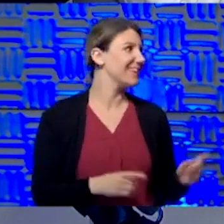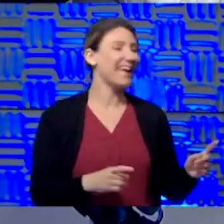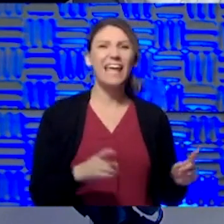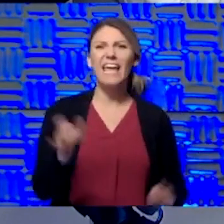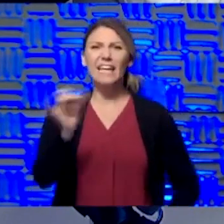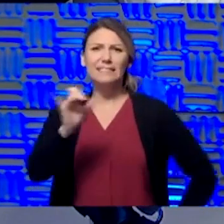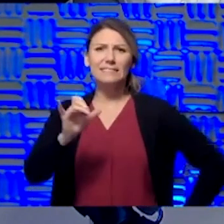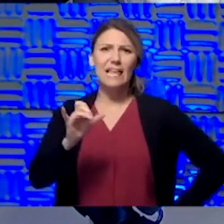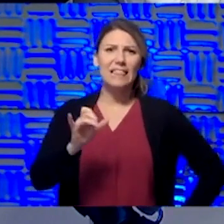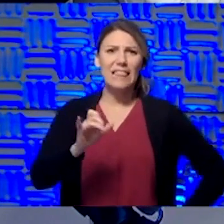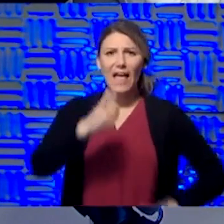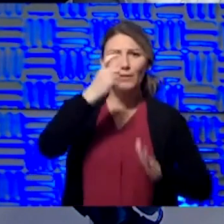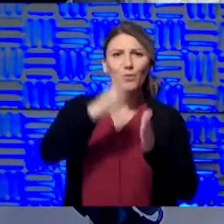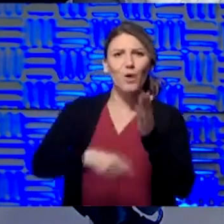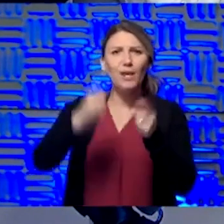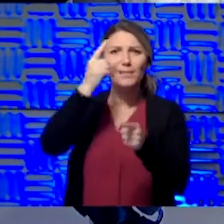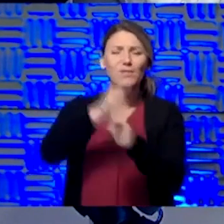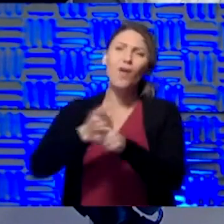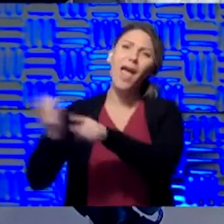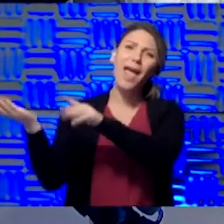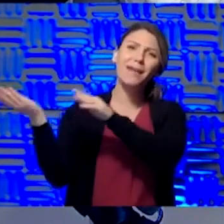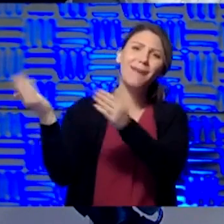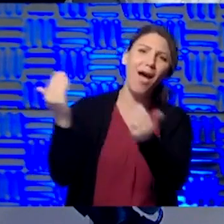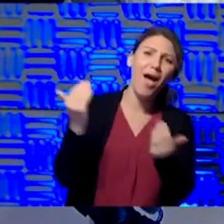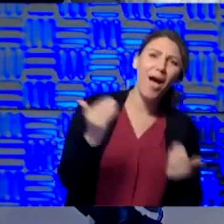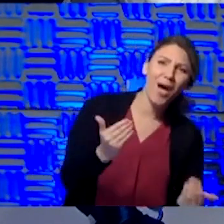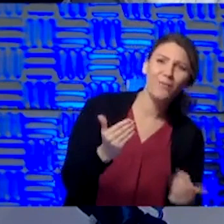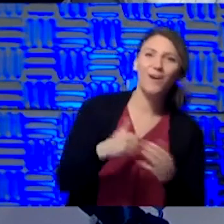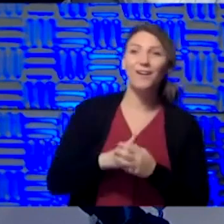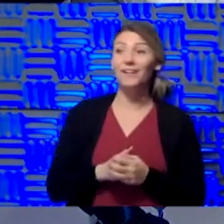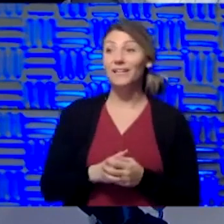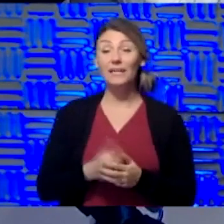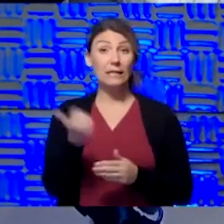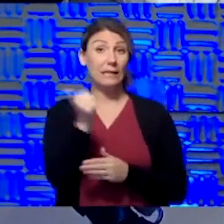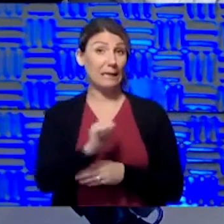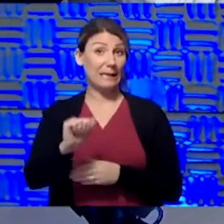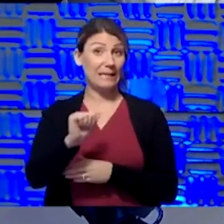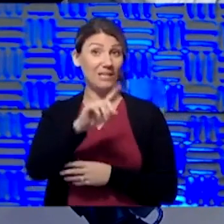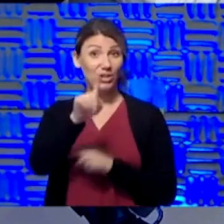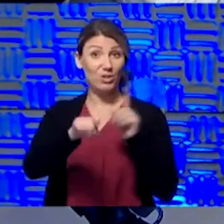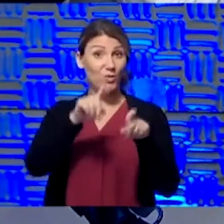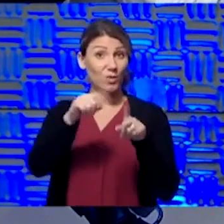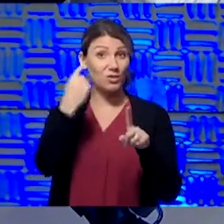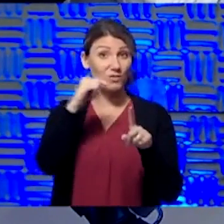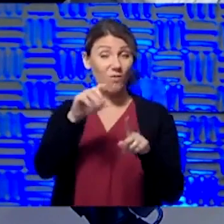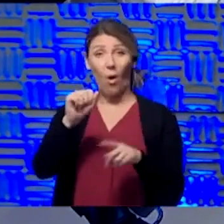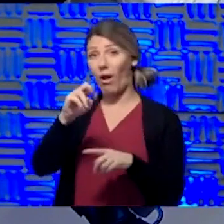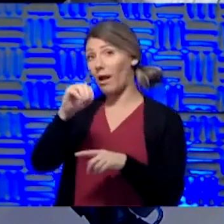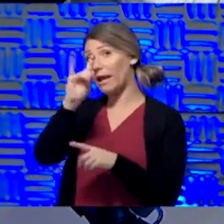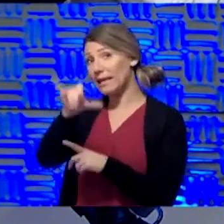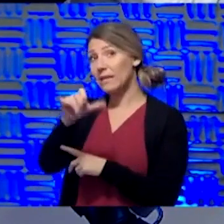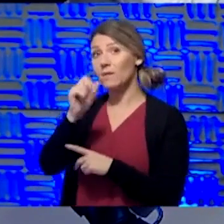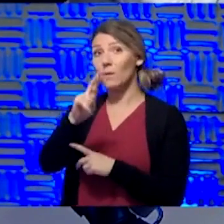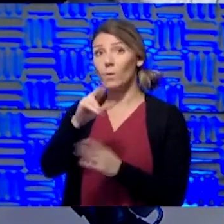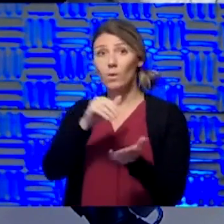way. Right, come on down. All right. Anthony, come on down. Do we have any questions for Anthony or Dr.